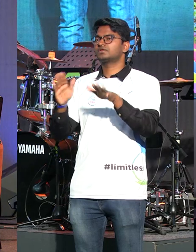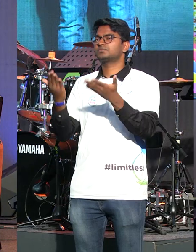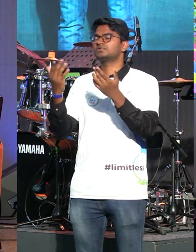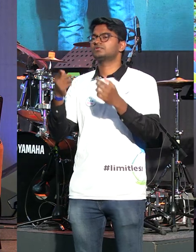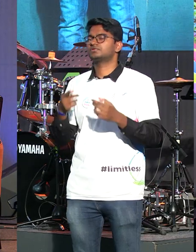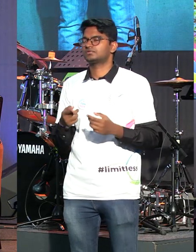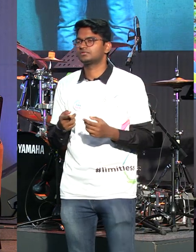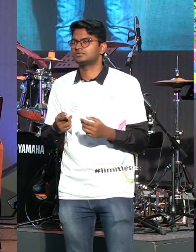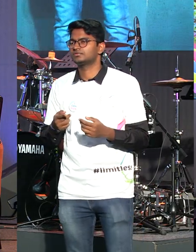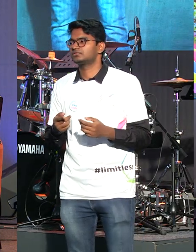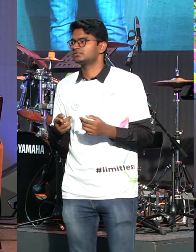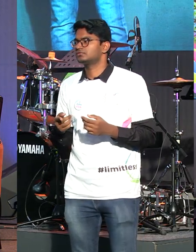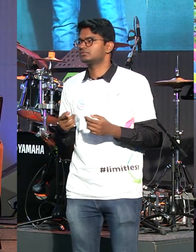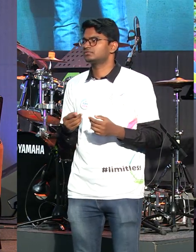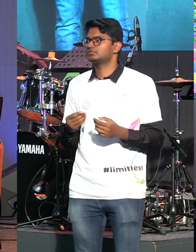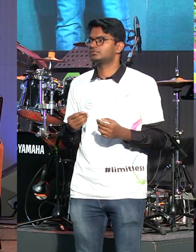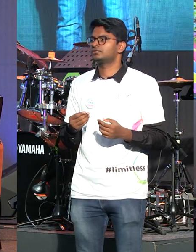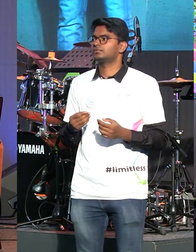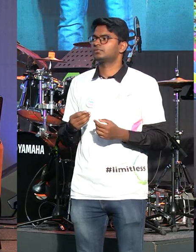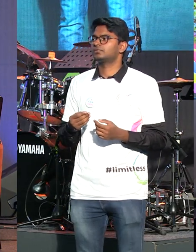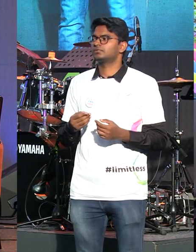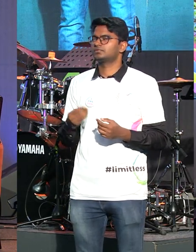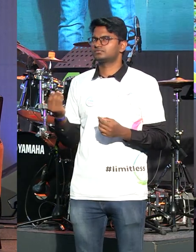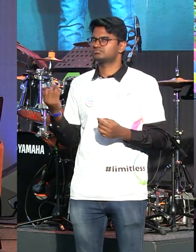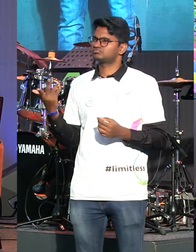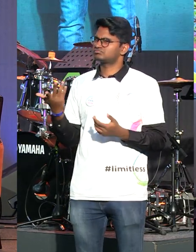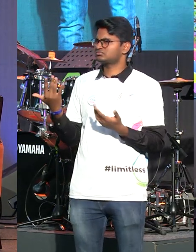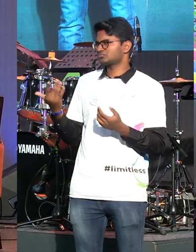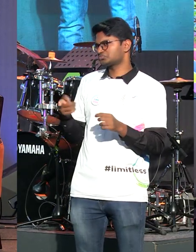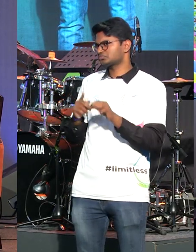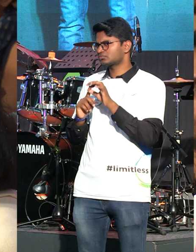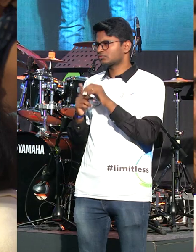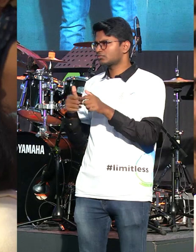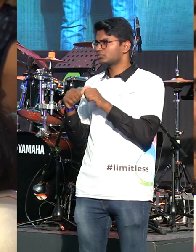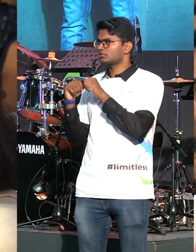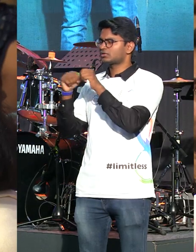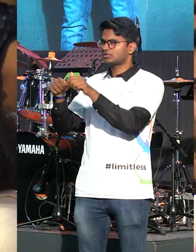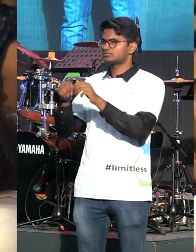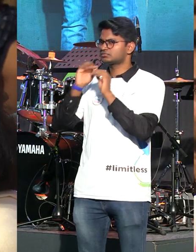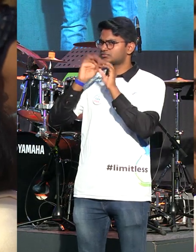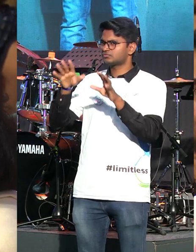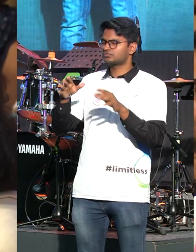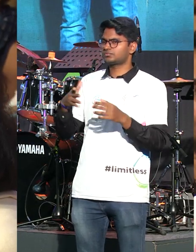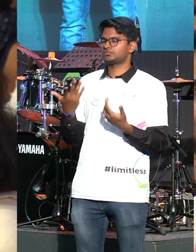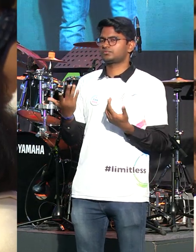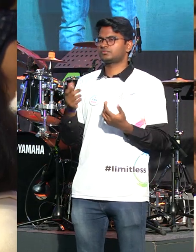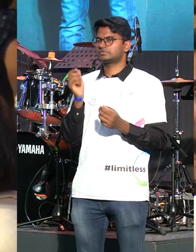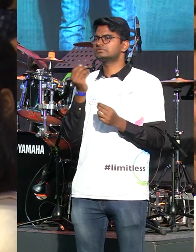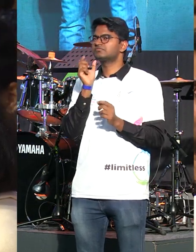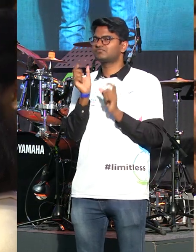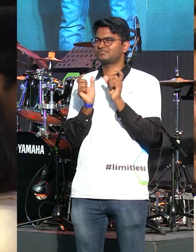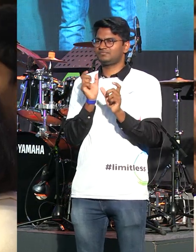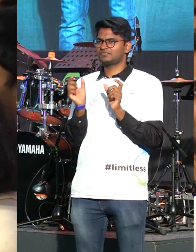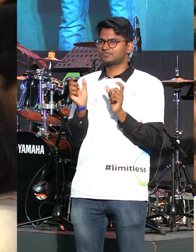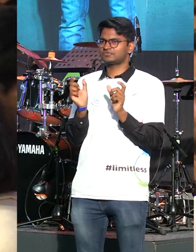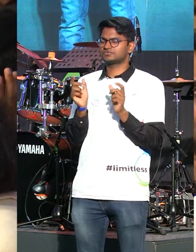tokenism. So in that movie, can you say, give a message that this word should be go out of the world? These words? Yeah, but you know, I